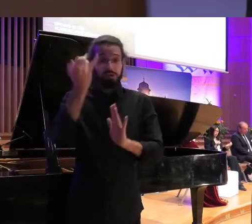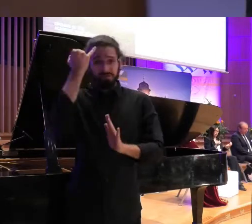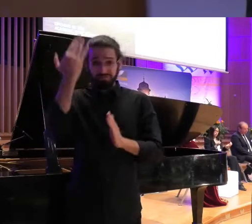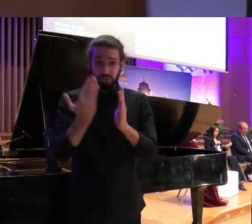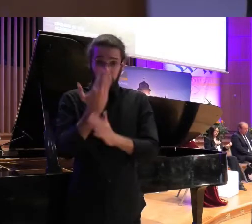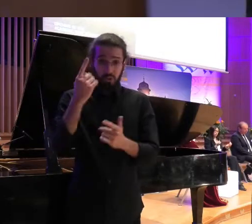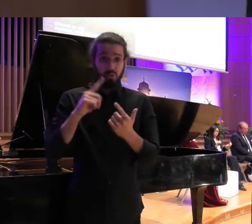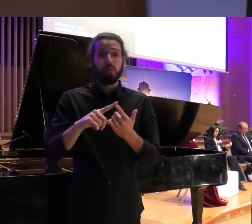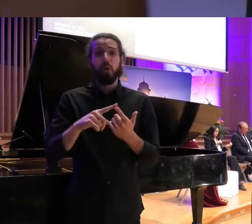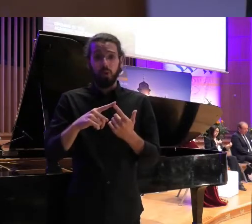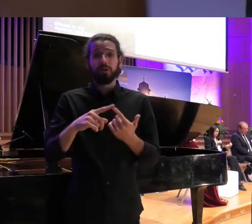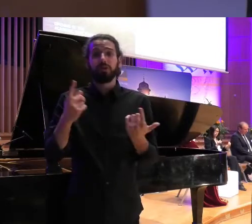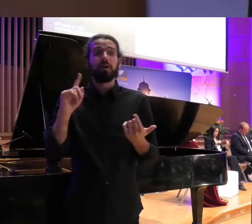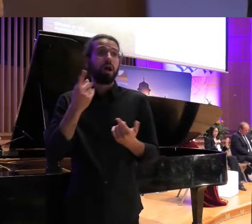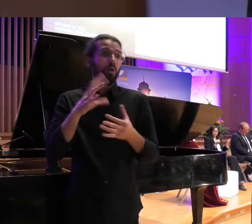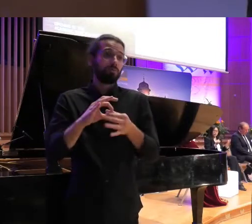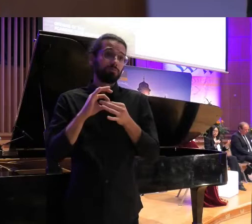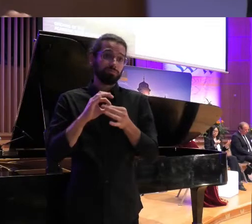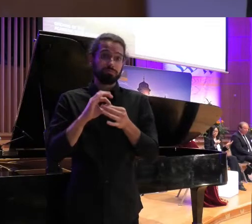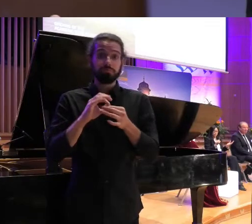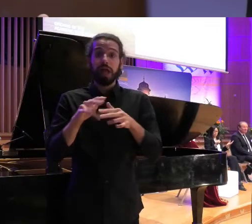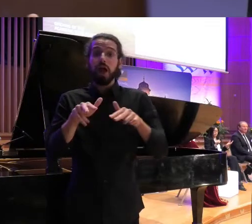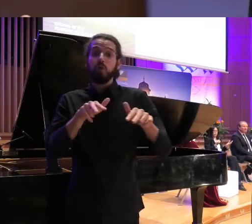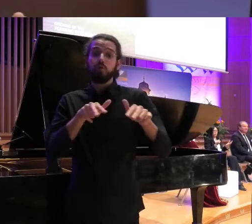and also in terms of regulation